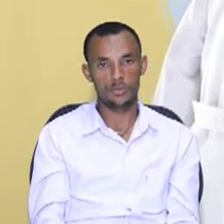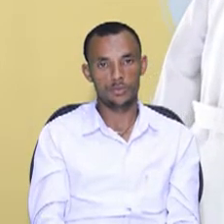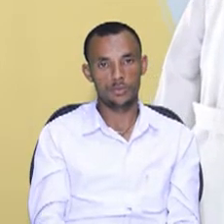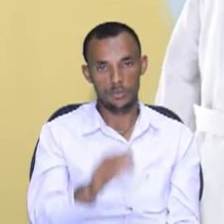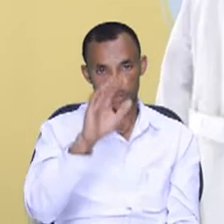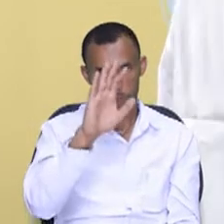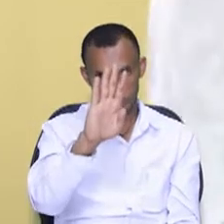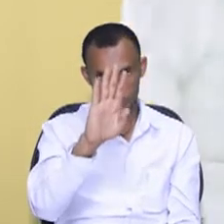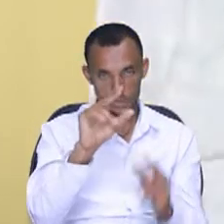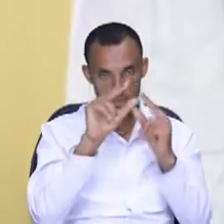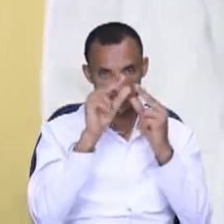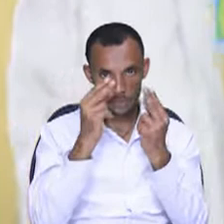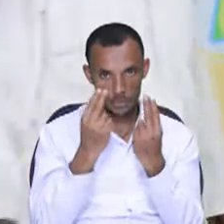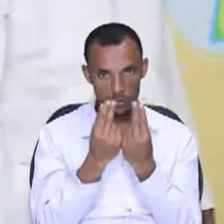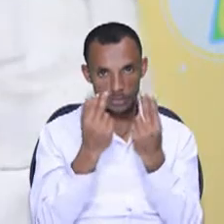B groups.